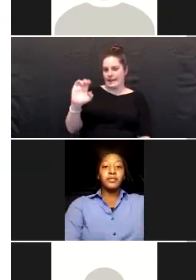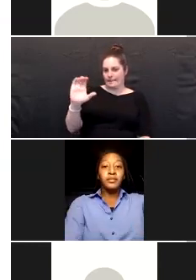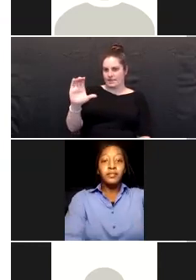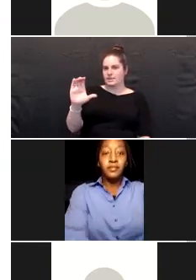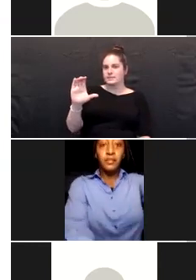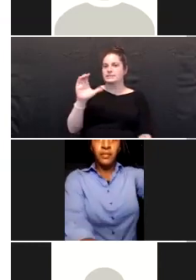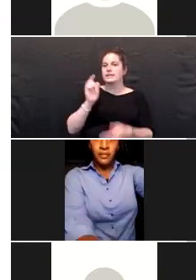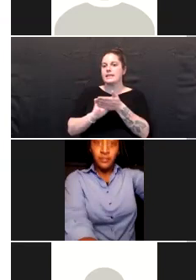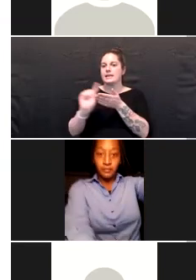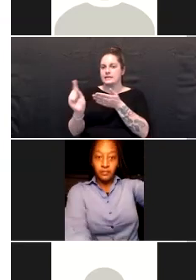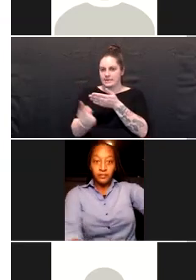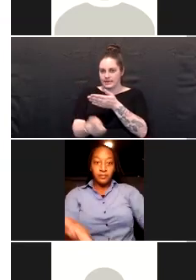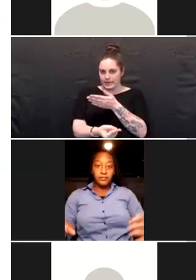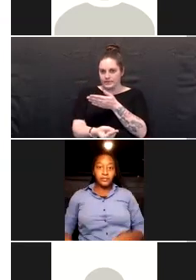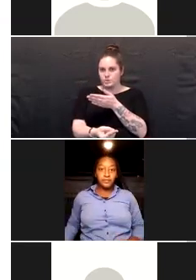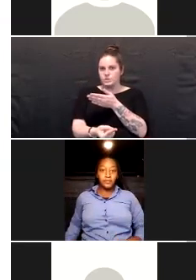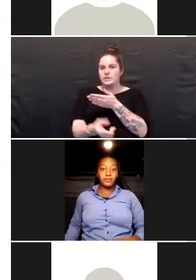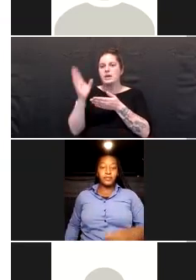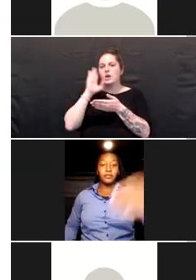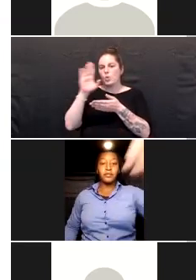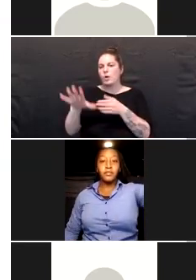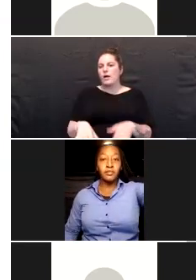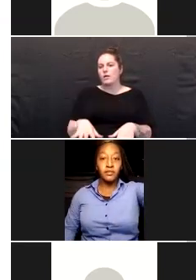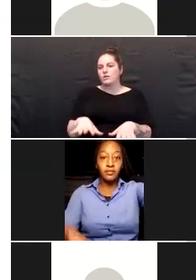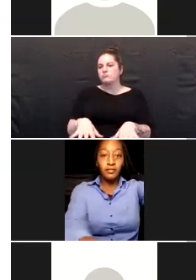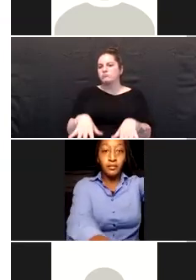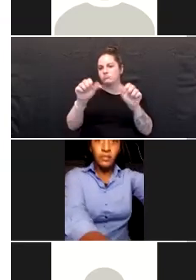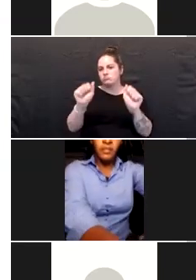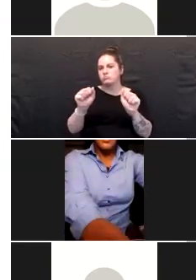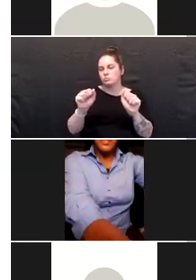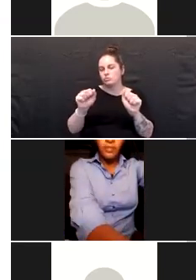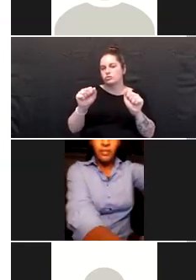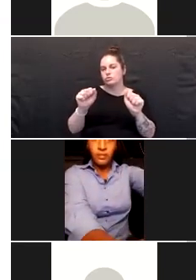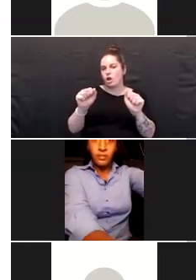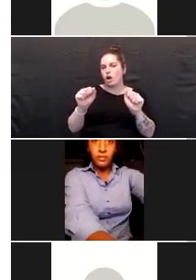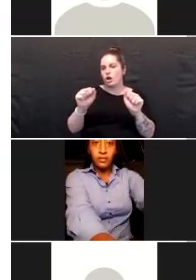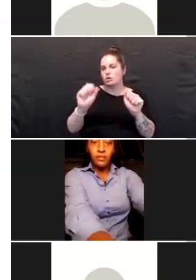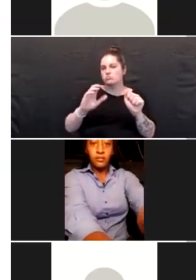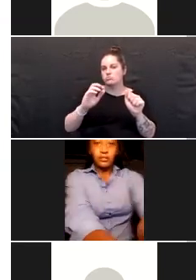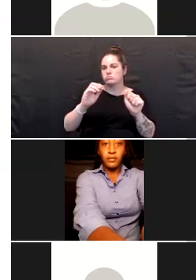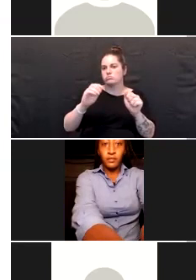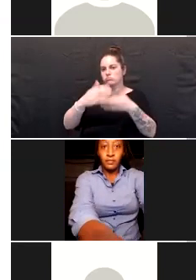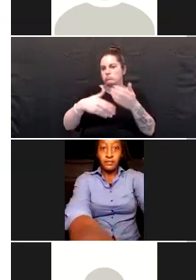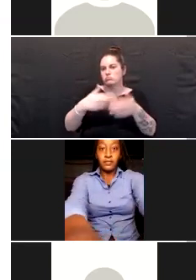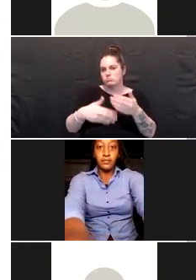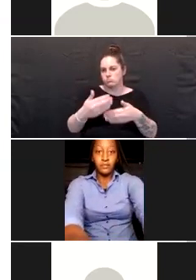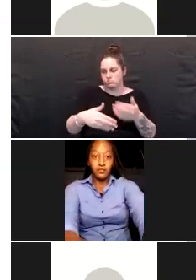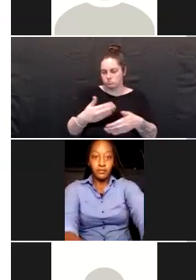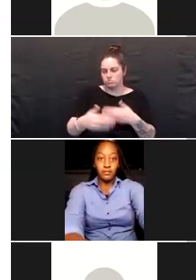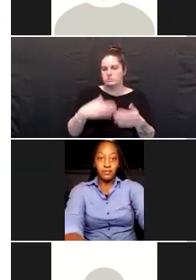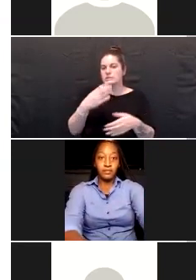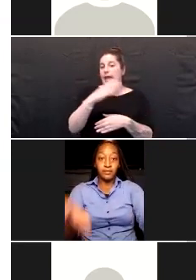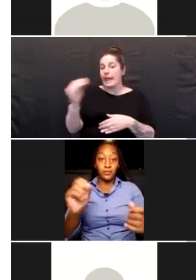resume with these other two overviews, and I will go back and talk about the project for you.